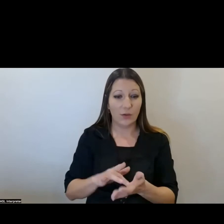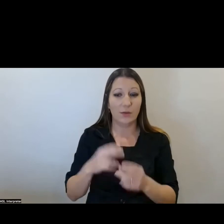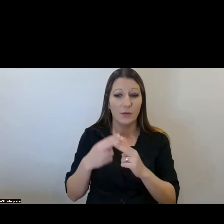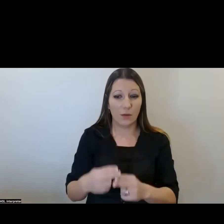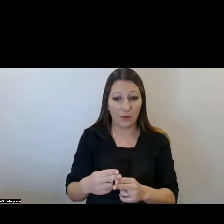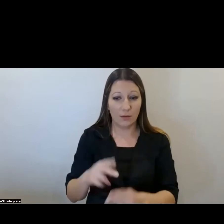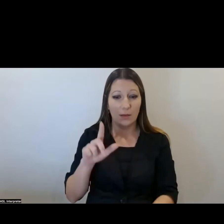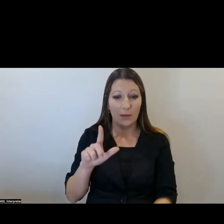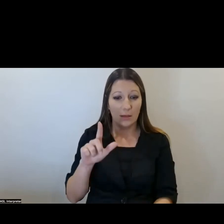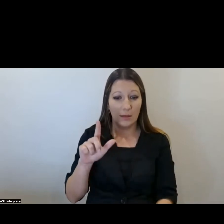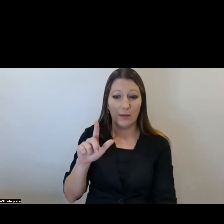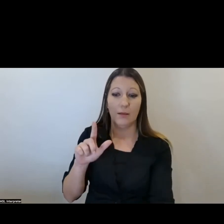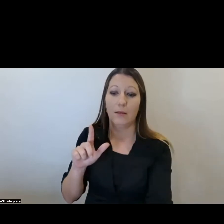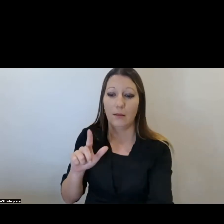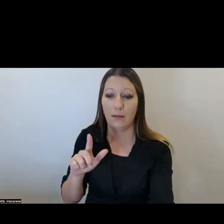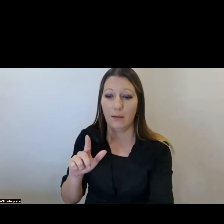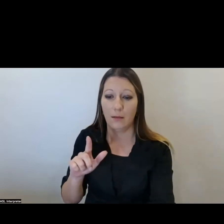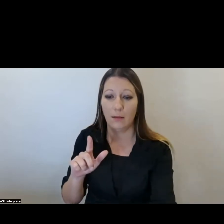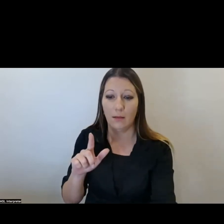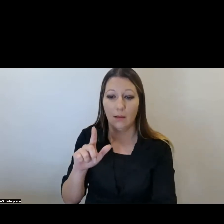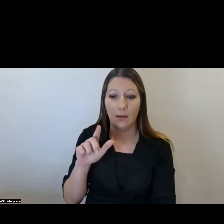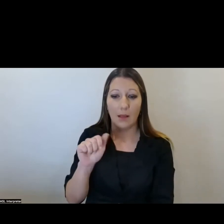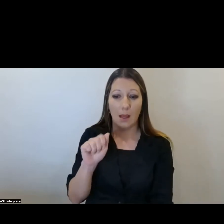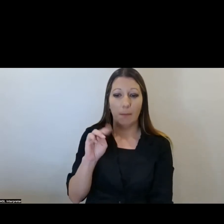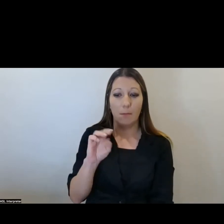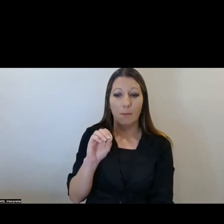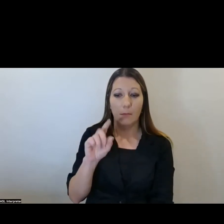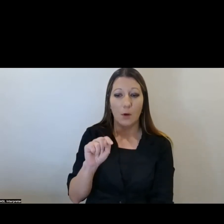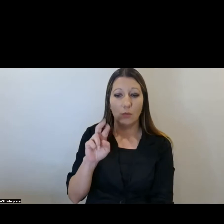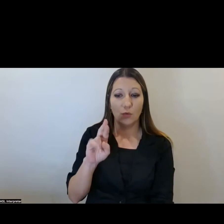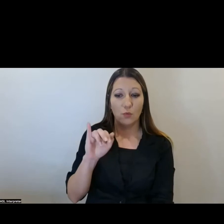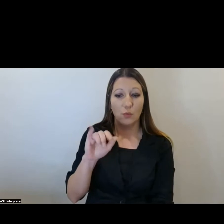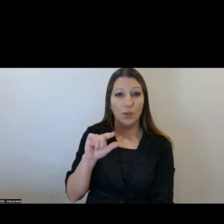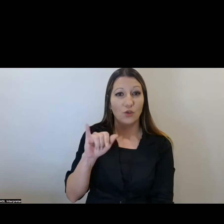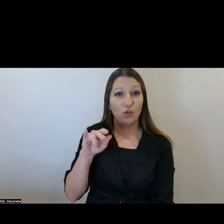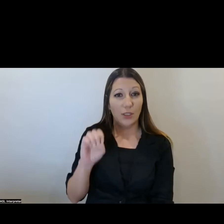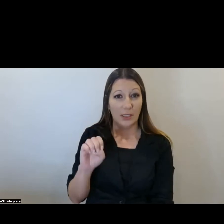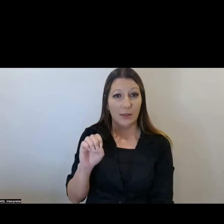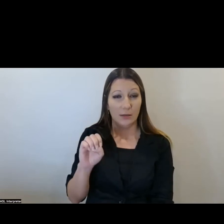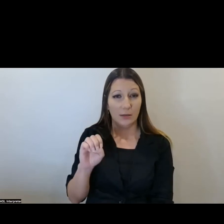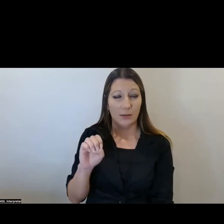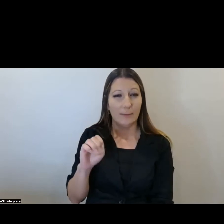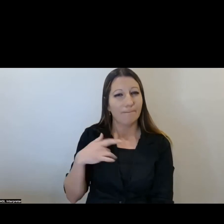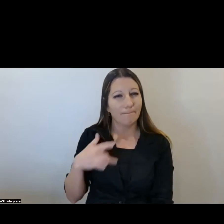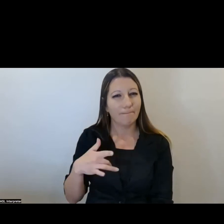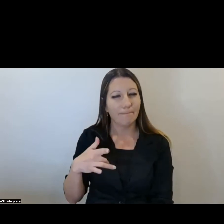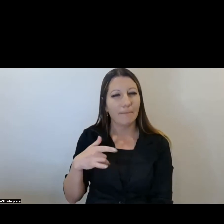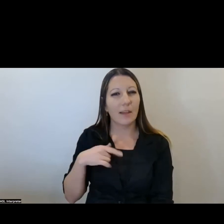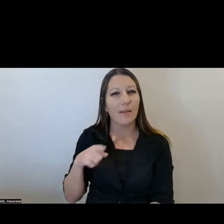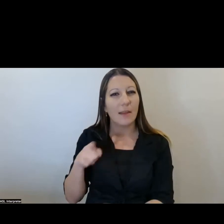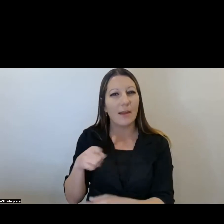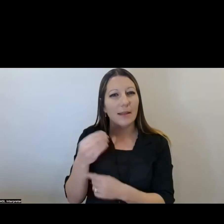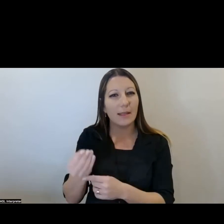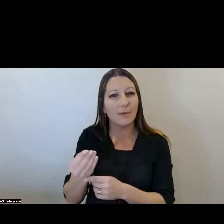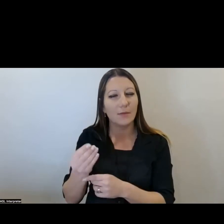which is more often given for bipolar depression, but is more sometimes,